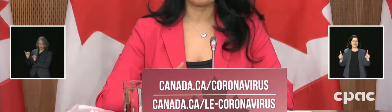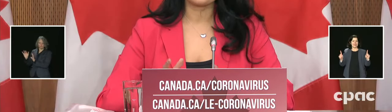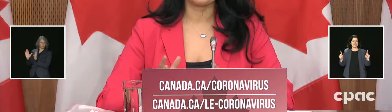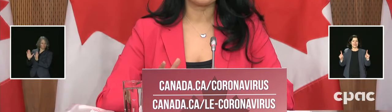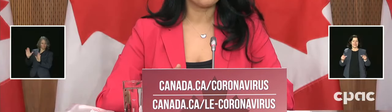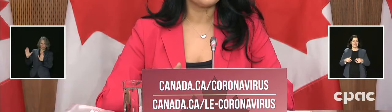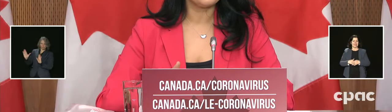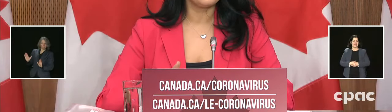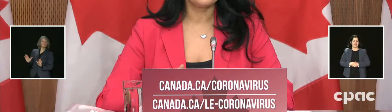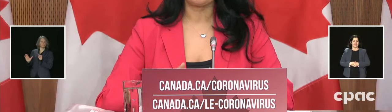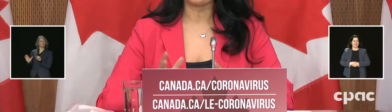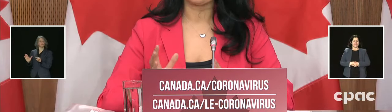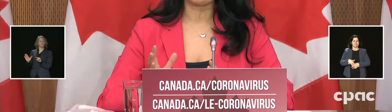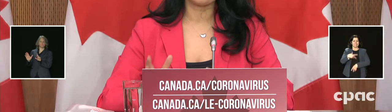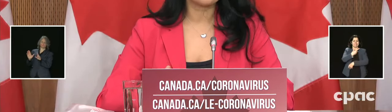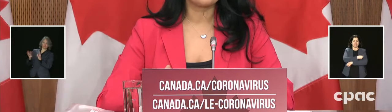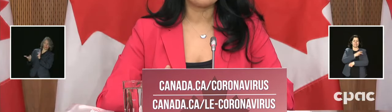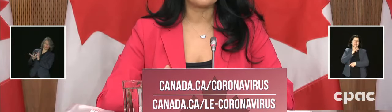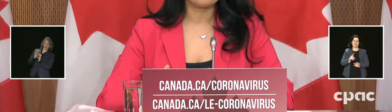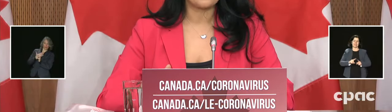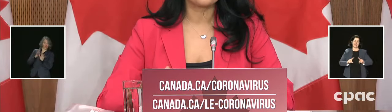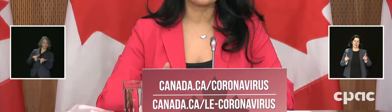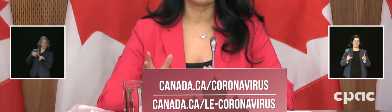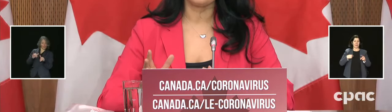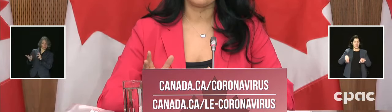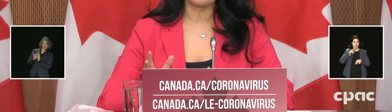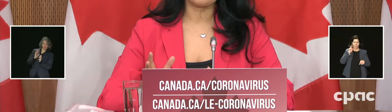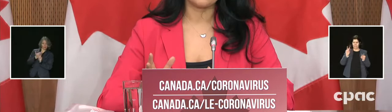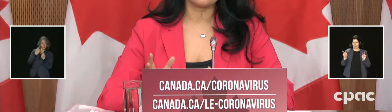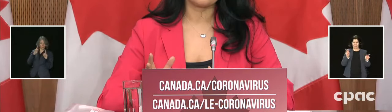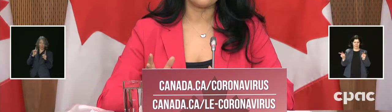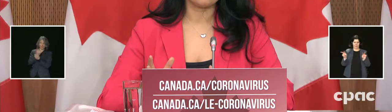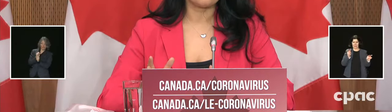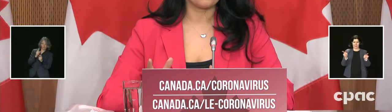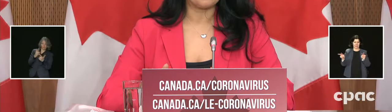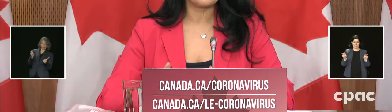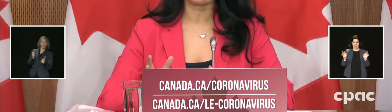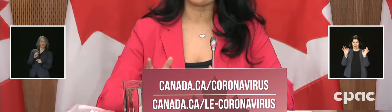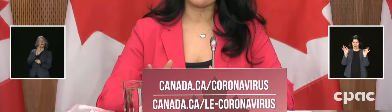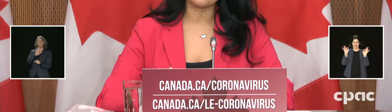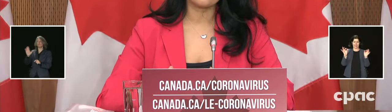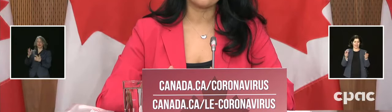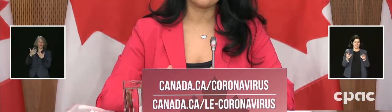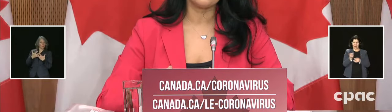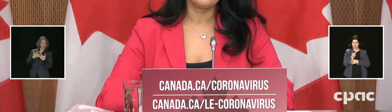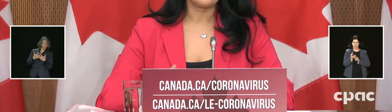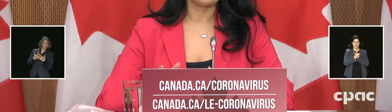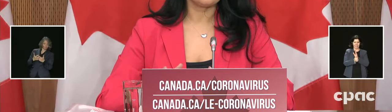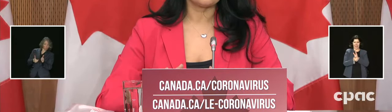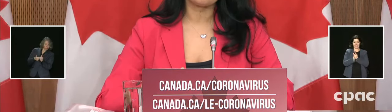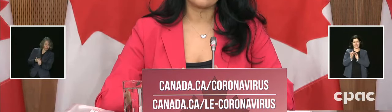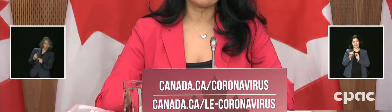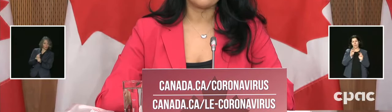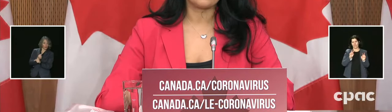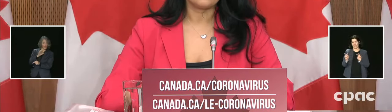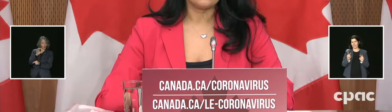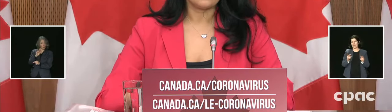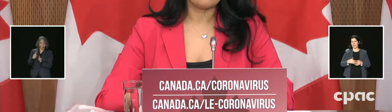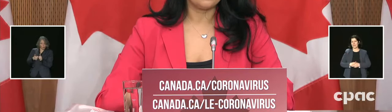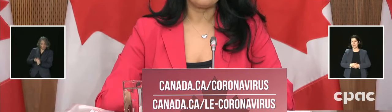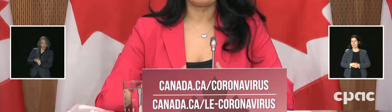safety, efficacy, and quality, to make sure that where they're manufactured they're compliant, they're up to code, and as well